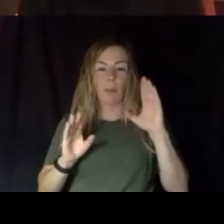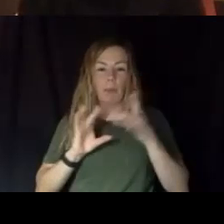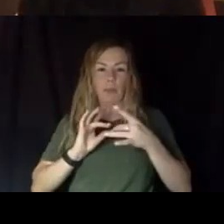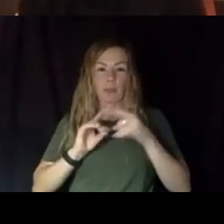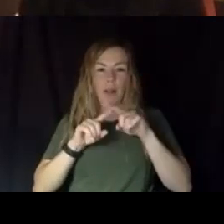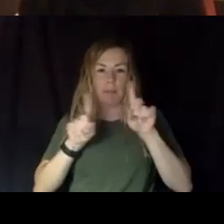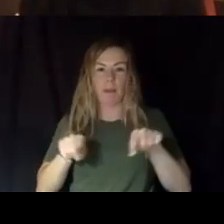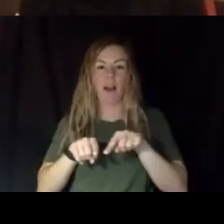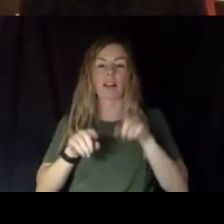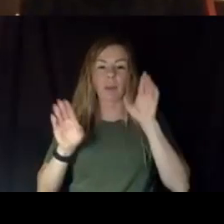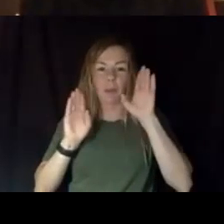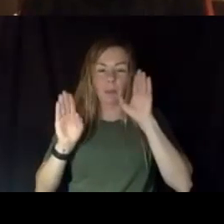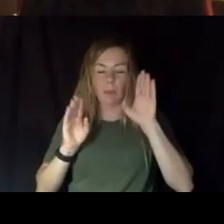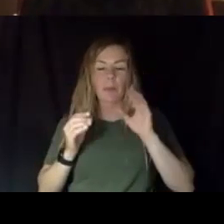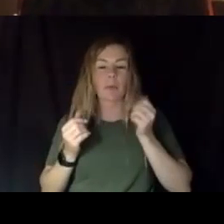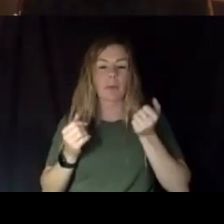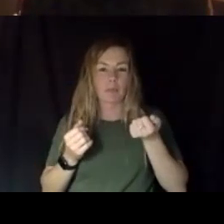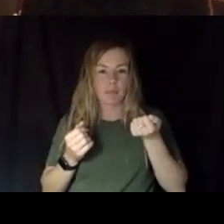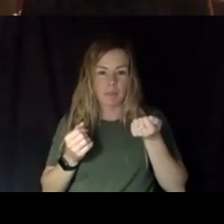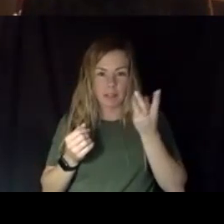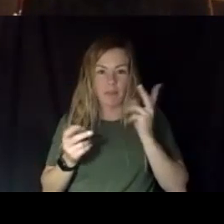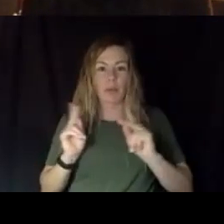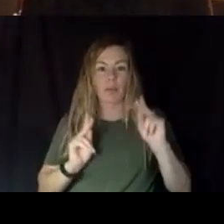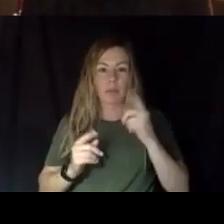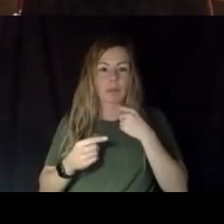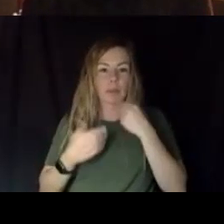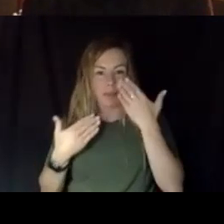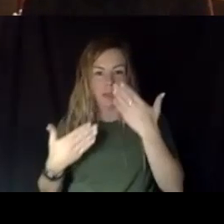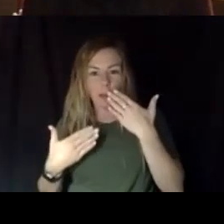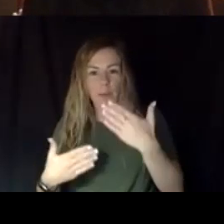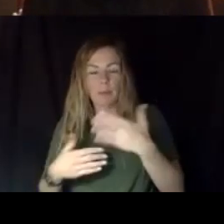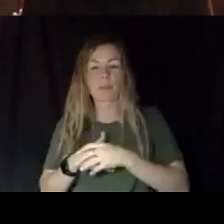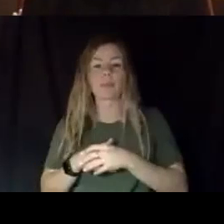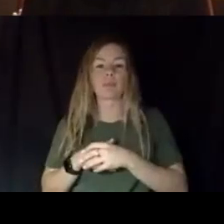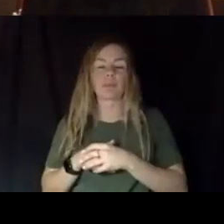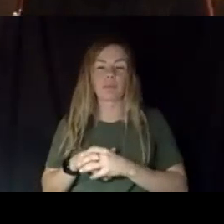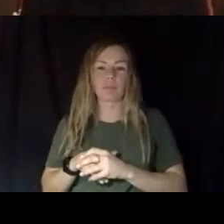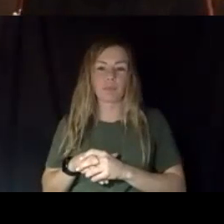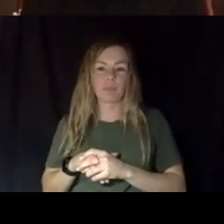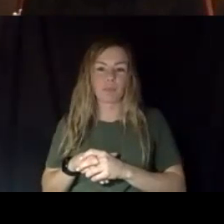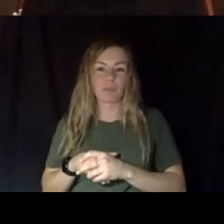Several people thanking you. Thank Any you. questions? Las personas escriben gracias.